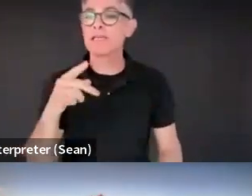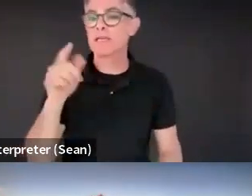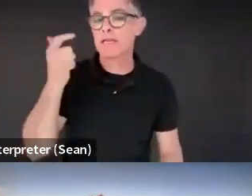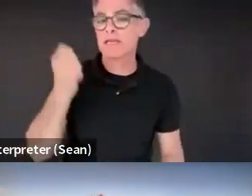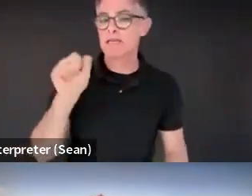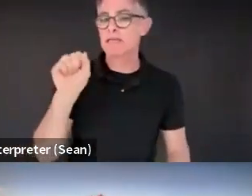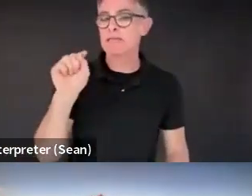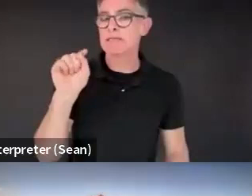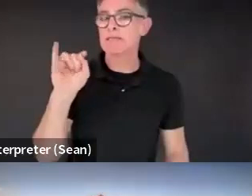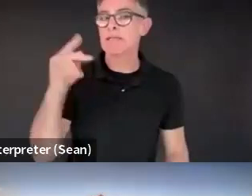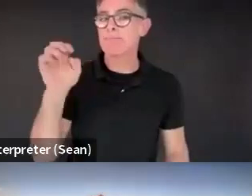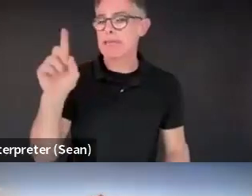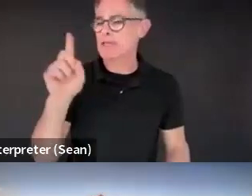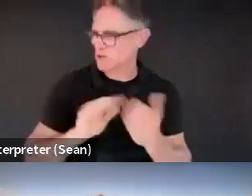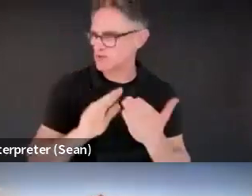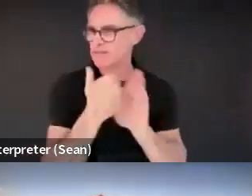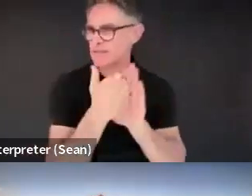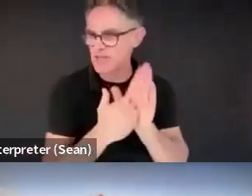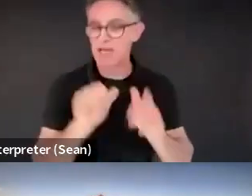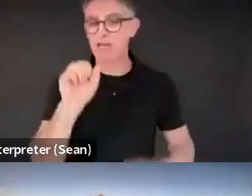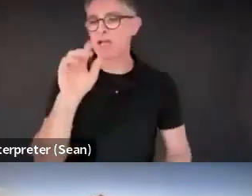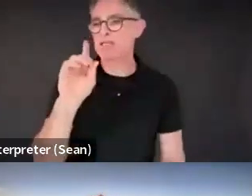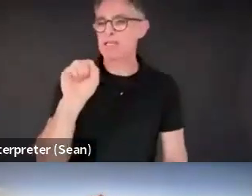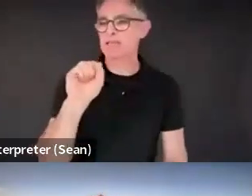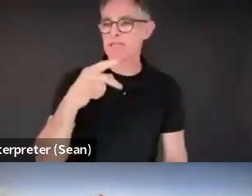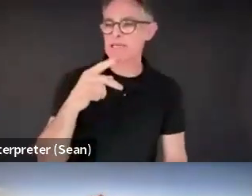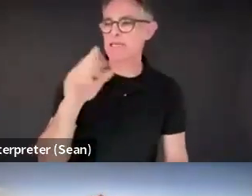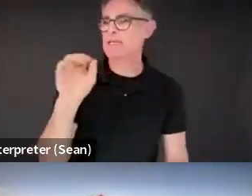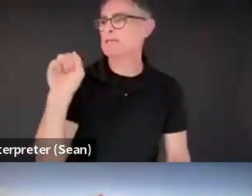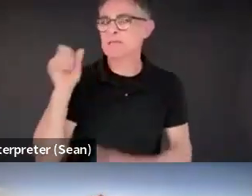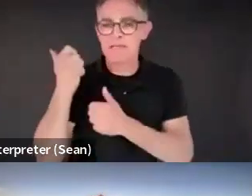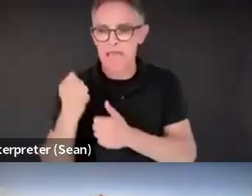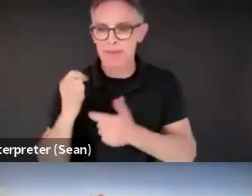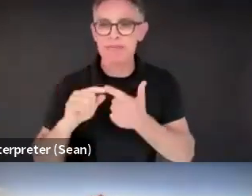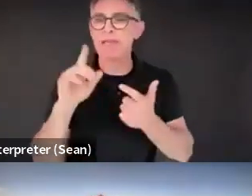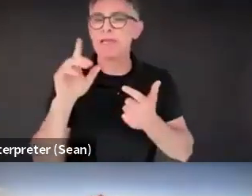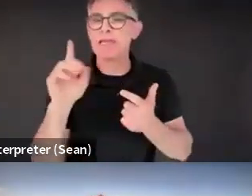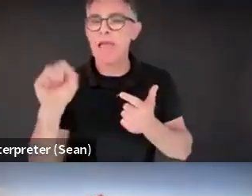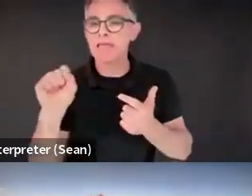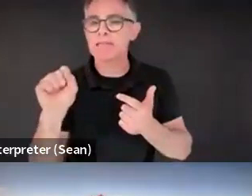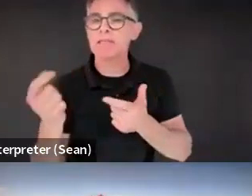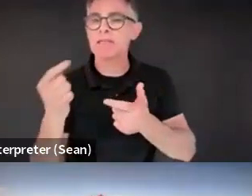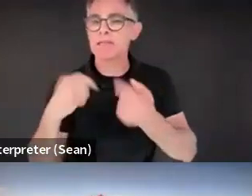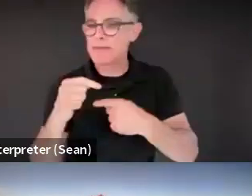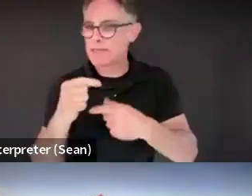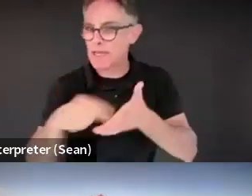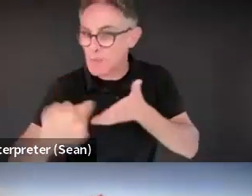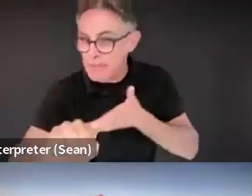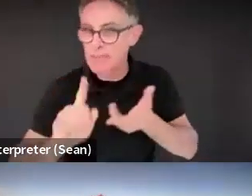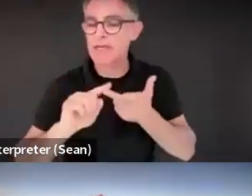We're going to roll right into the agenda. We're going to go DSP stipend. We're going to talk about DDS coming next week. We're going to talk about the job